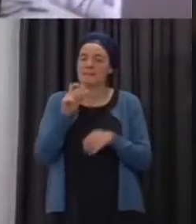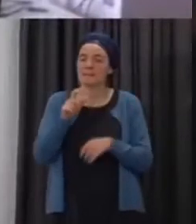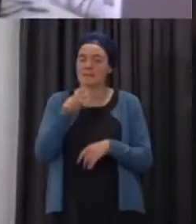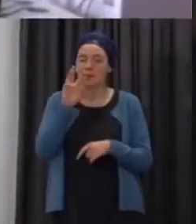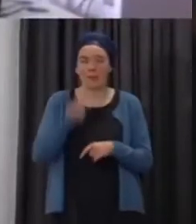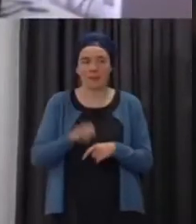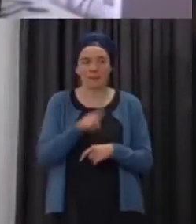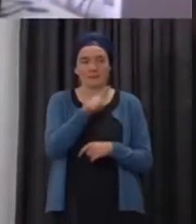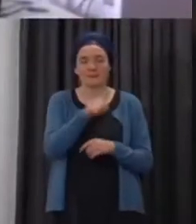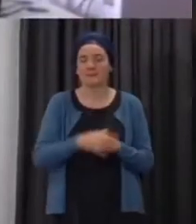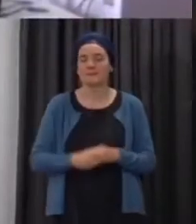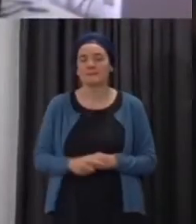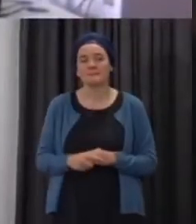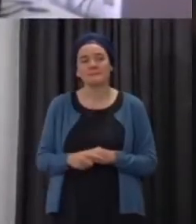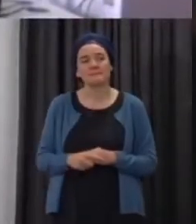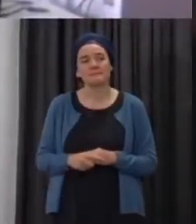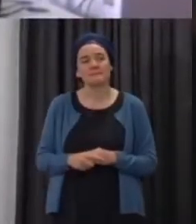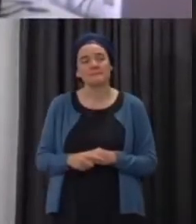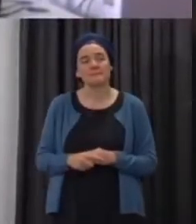much.